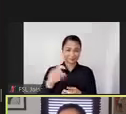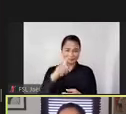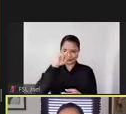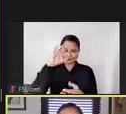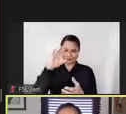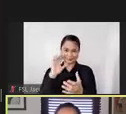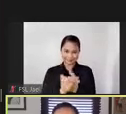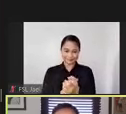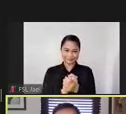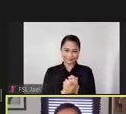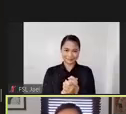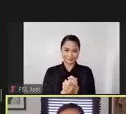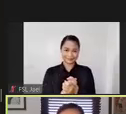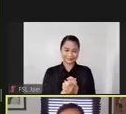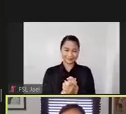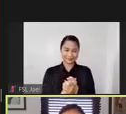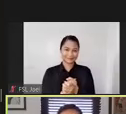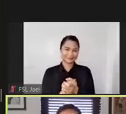goals. So